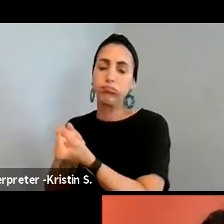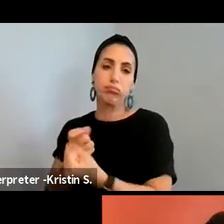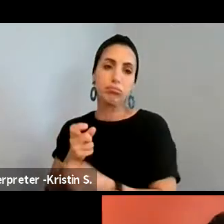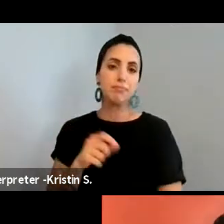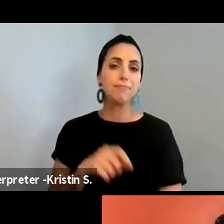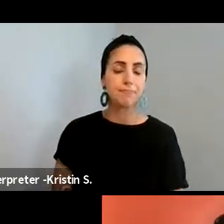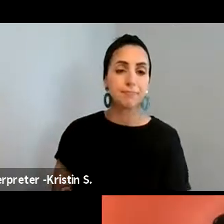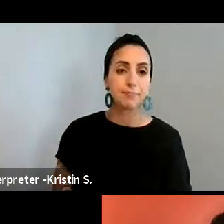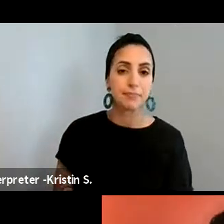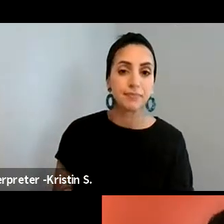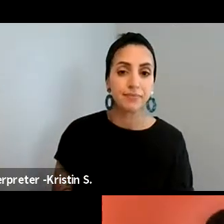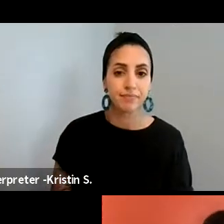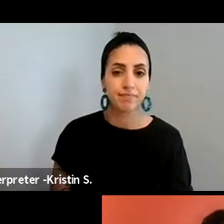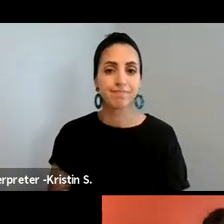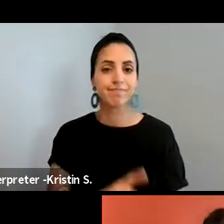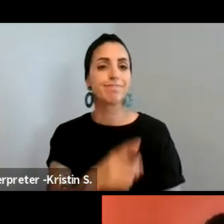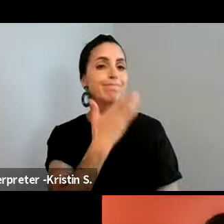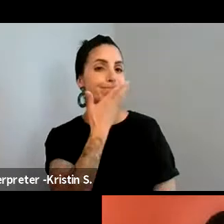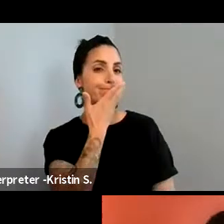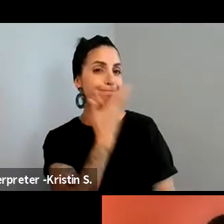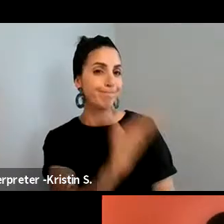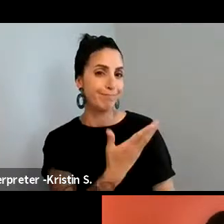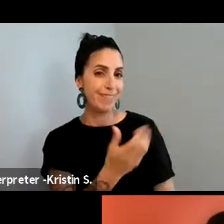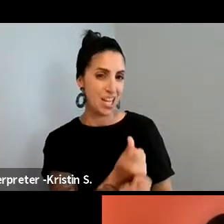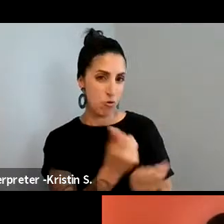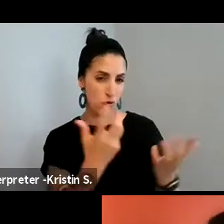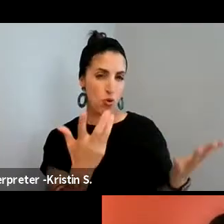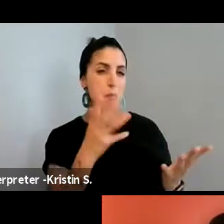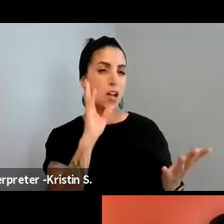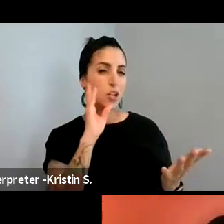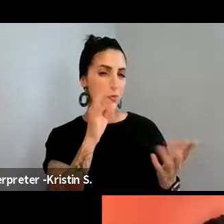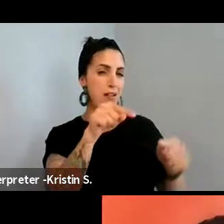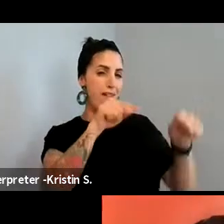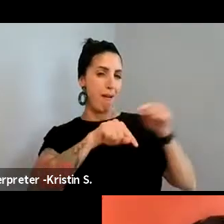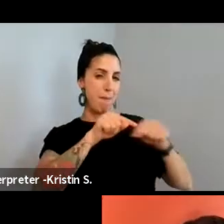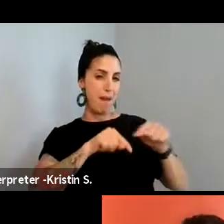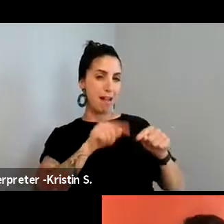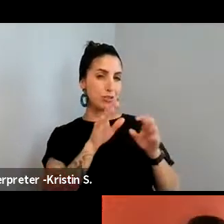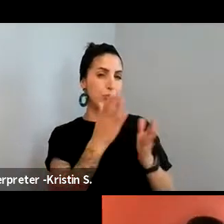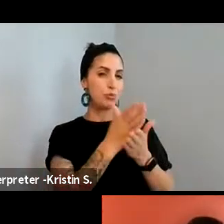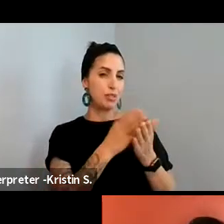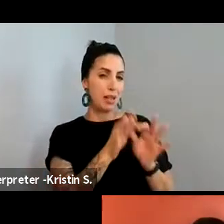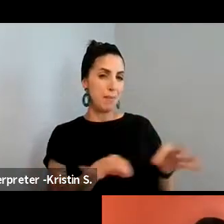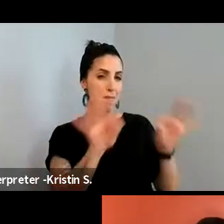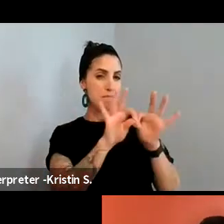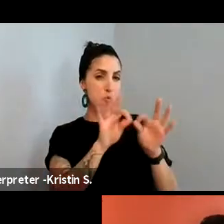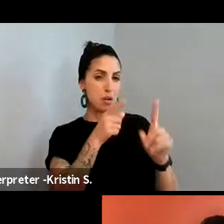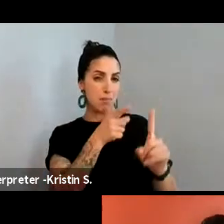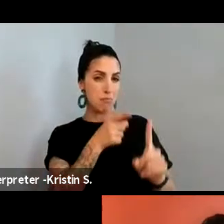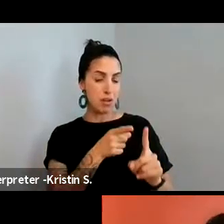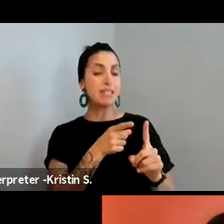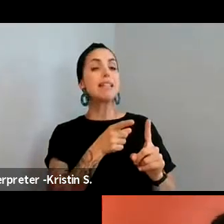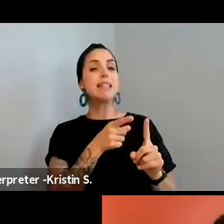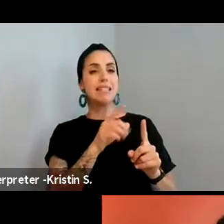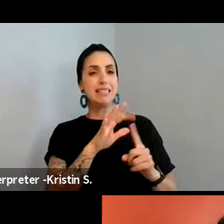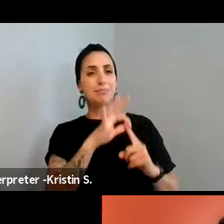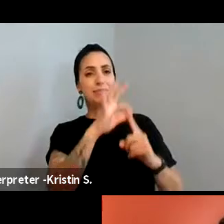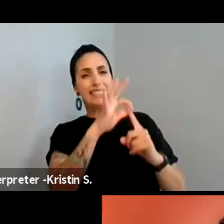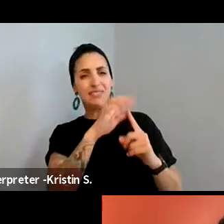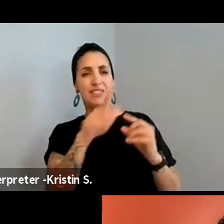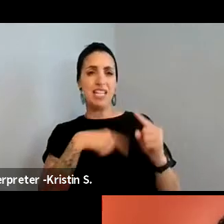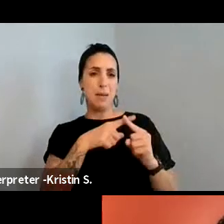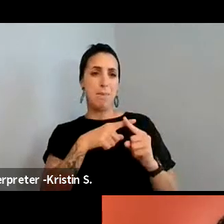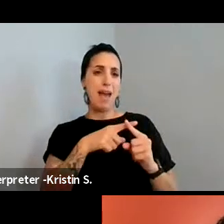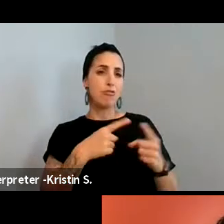Thank you so much, Christine. We're going to come back to some of those important points that you brought up, particularly around intersectionality, and then